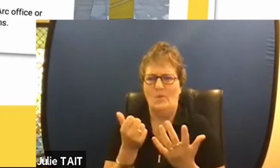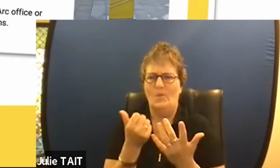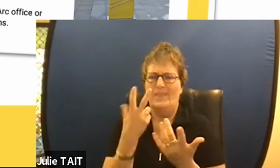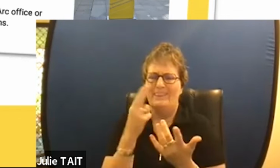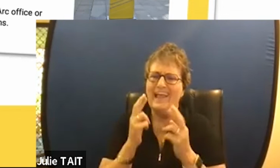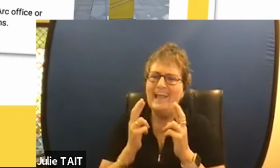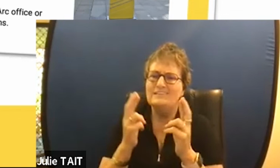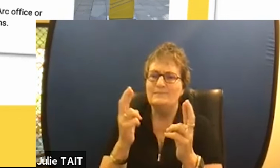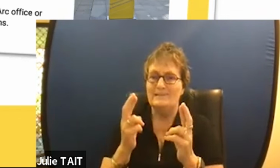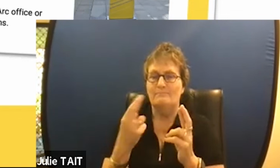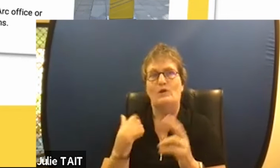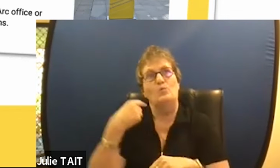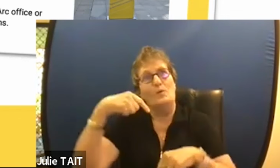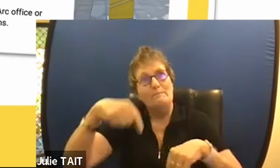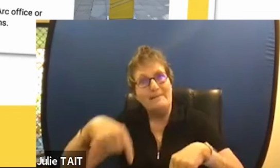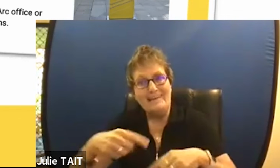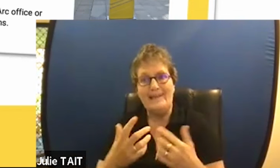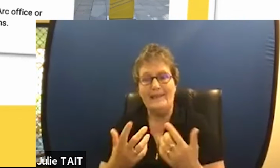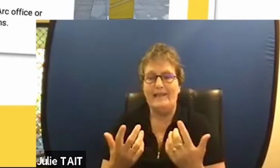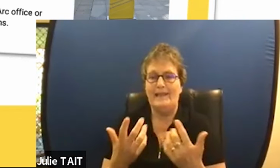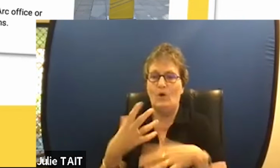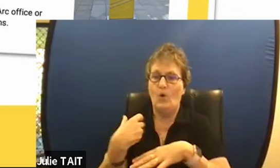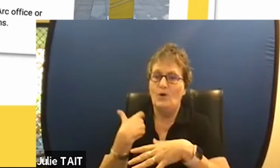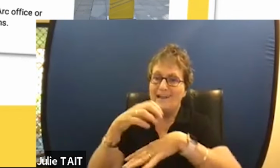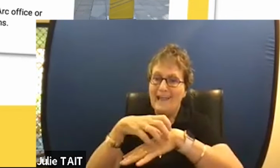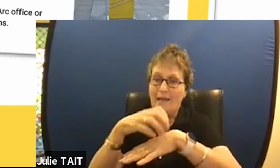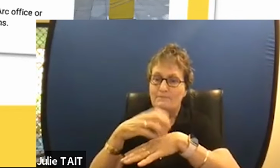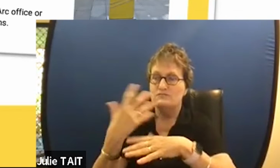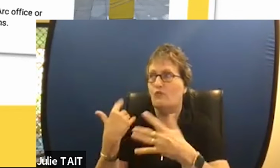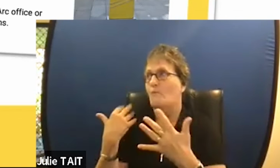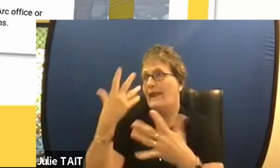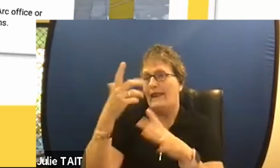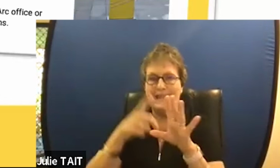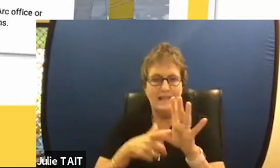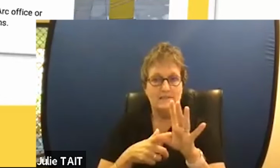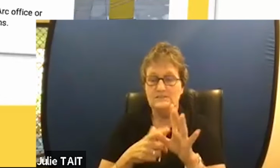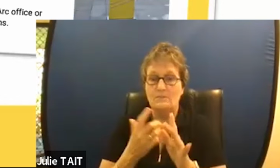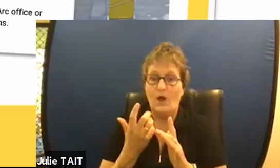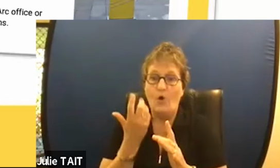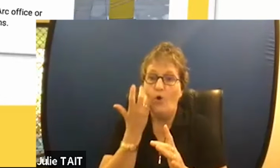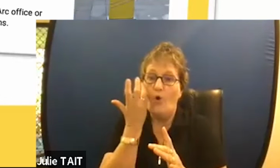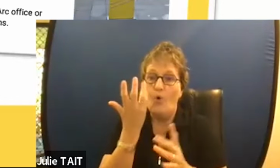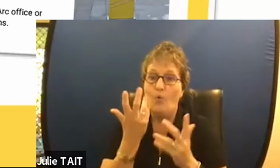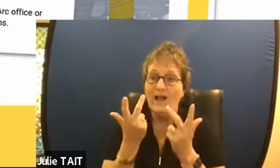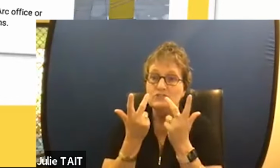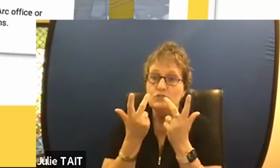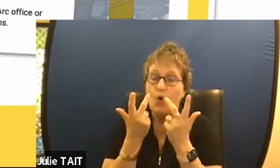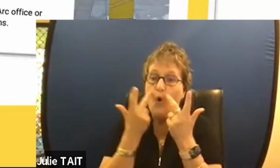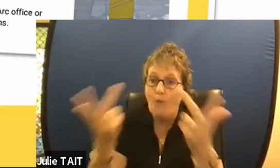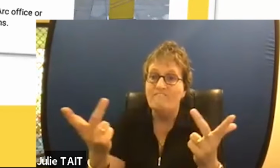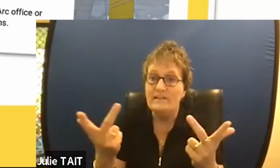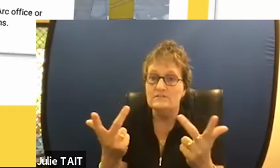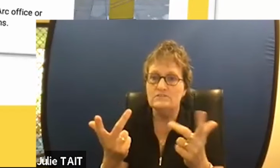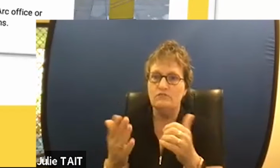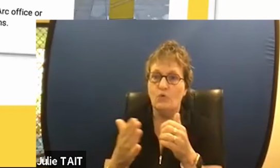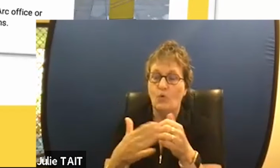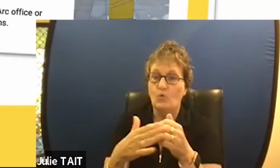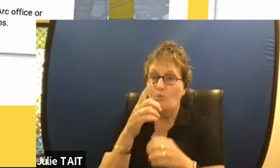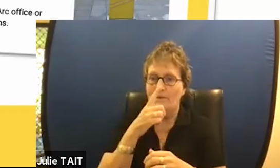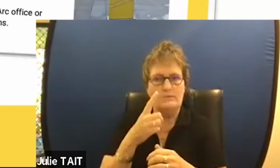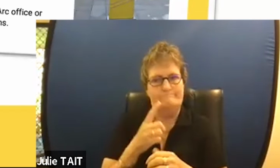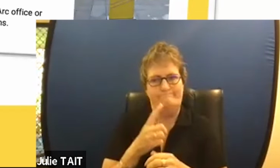expectations because we've been here on campus for a long time. It's not always obvious for new people to campus. So there's a document